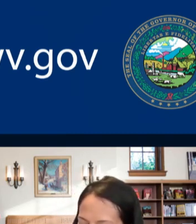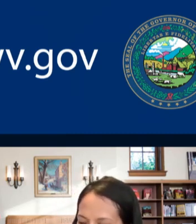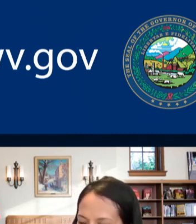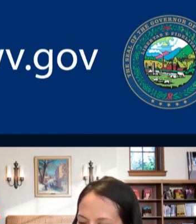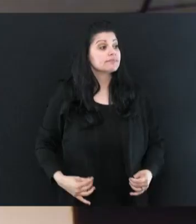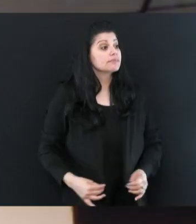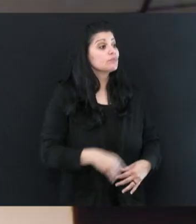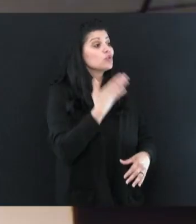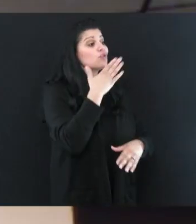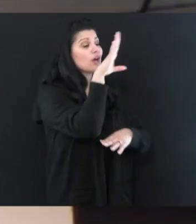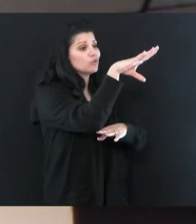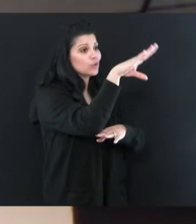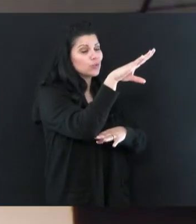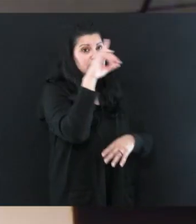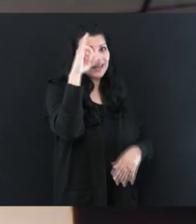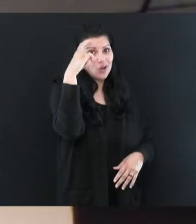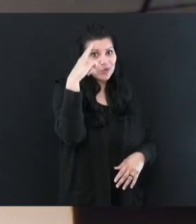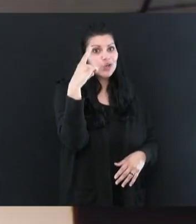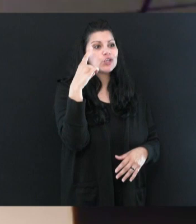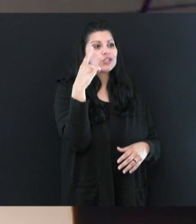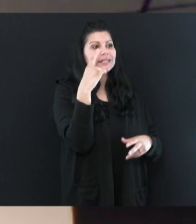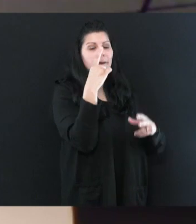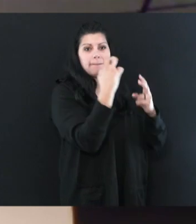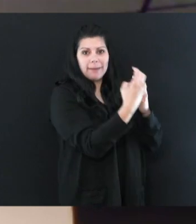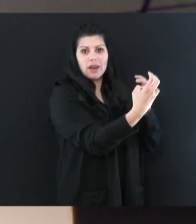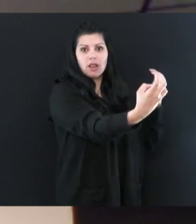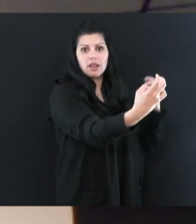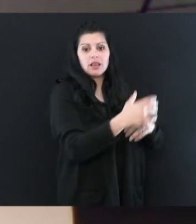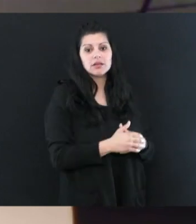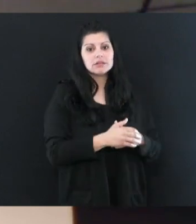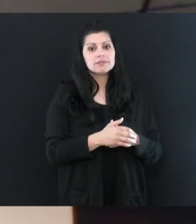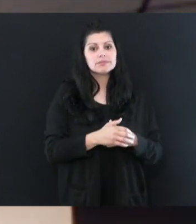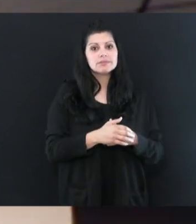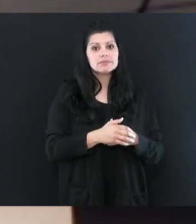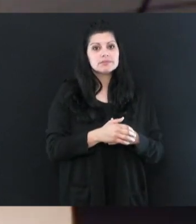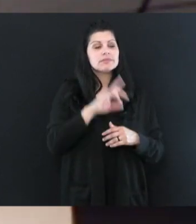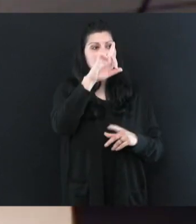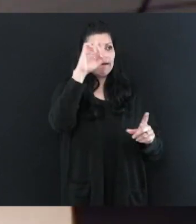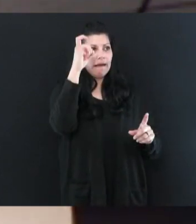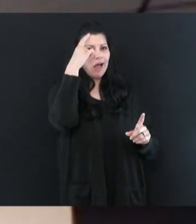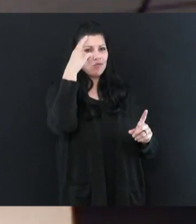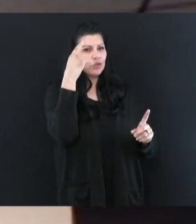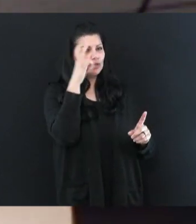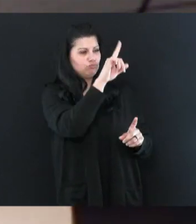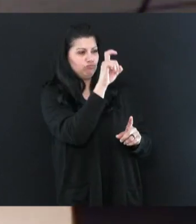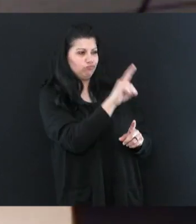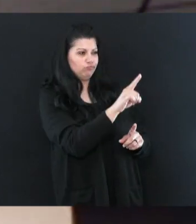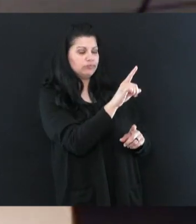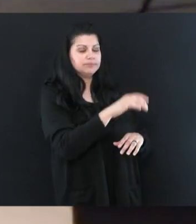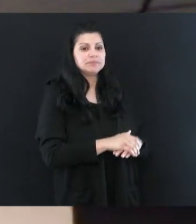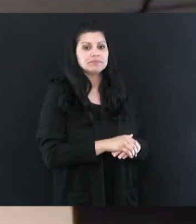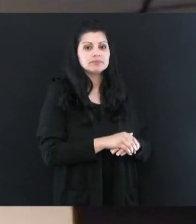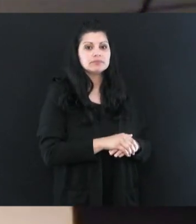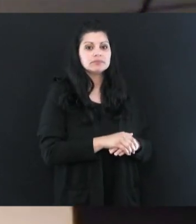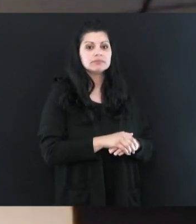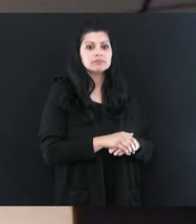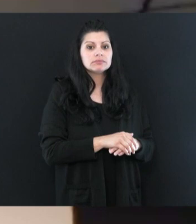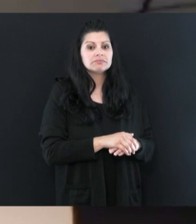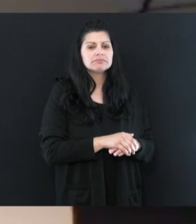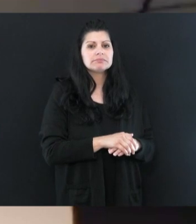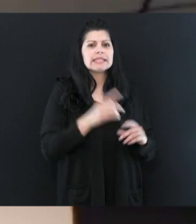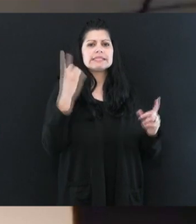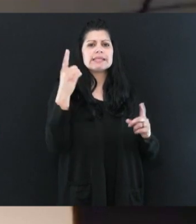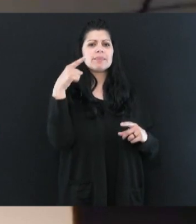Good afternoon, Governor and panel. This is a question for Governor Justice in particularly. And this is something that you've